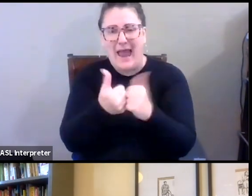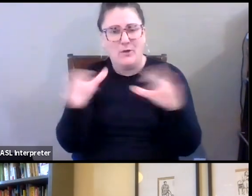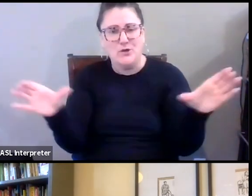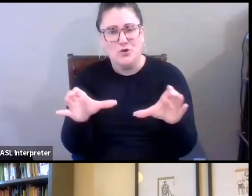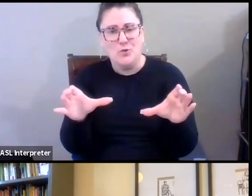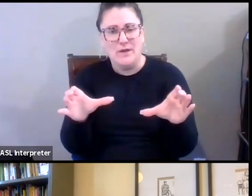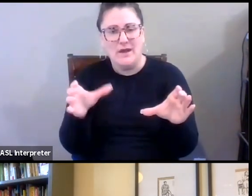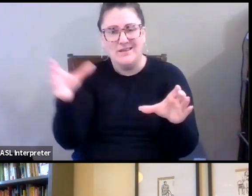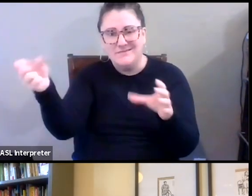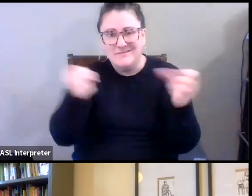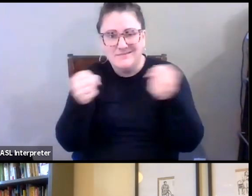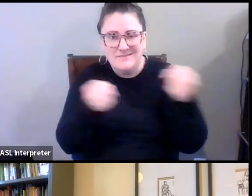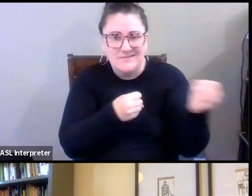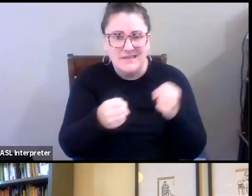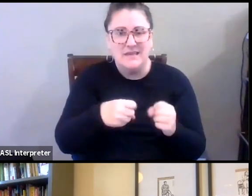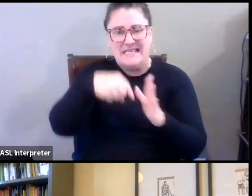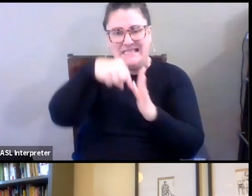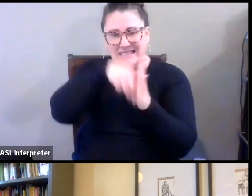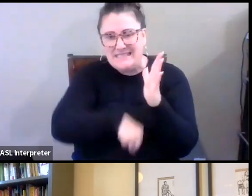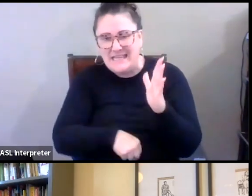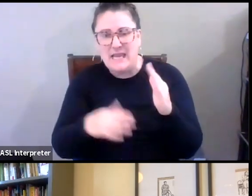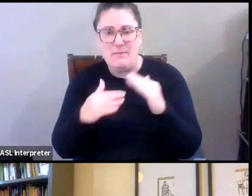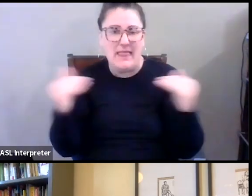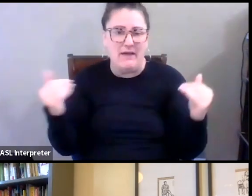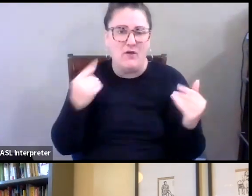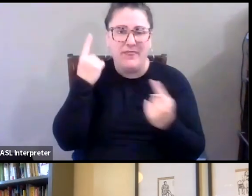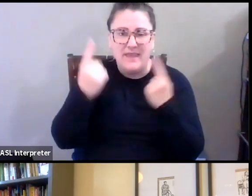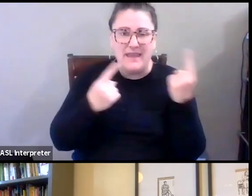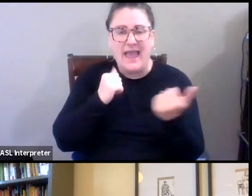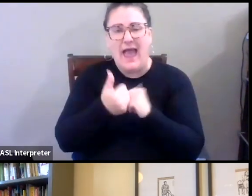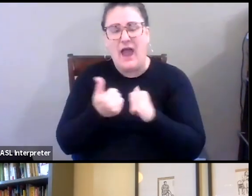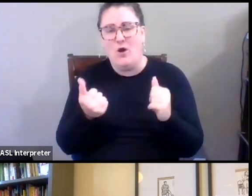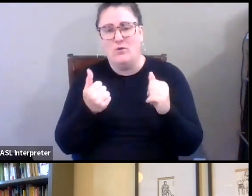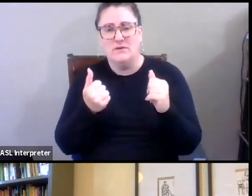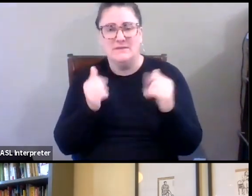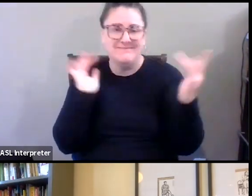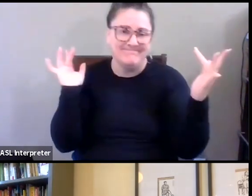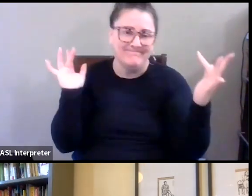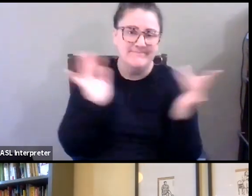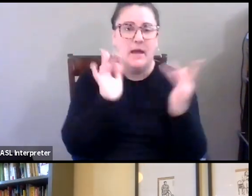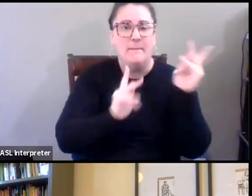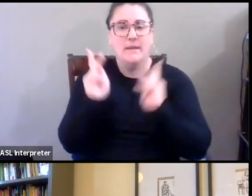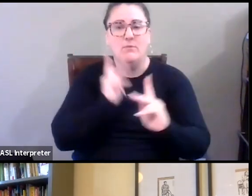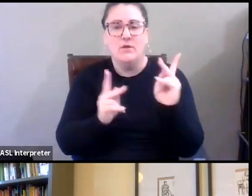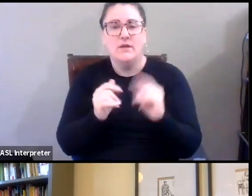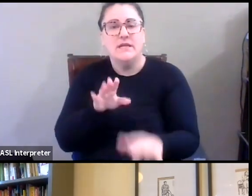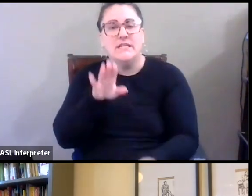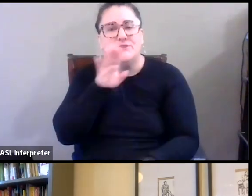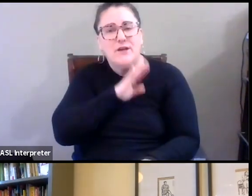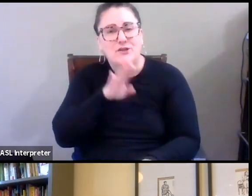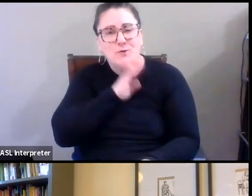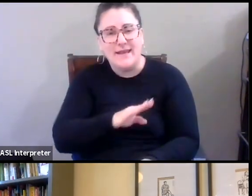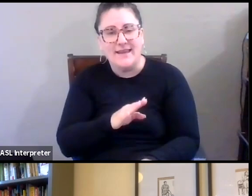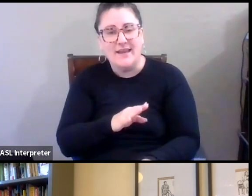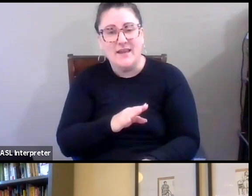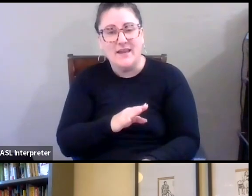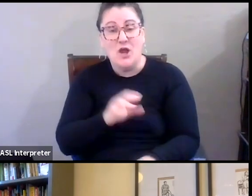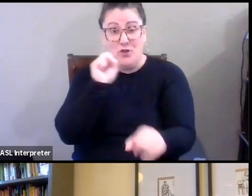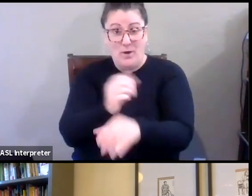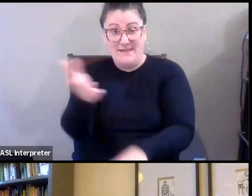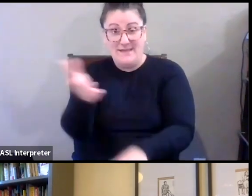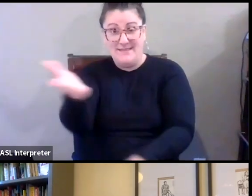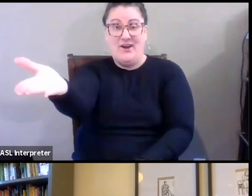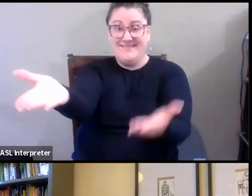the kind of deep level thinking? How are you reaching the people? Like, because the thing that frustrates me the most is this idea of like, well, we put the work out there, but, you